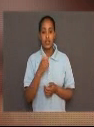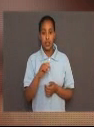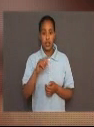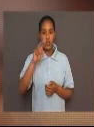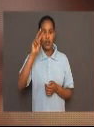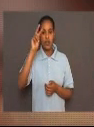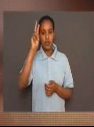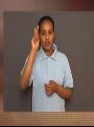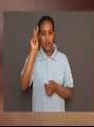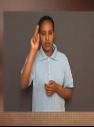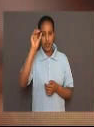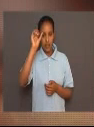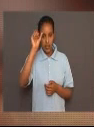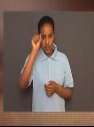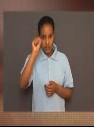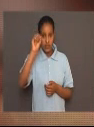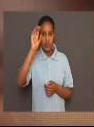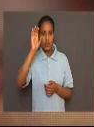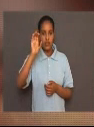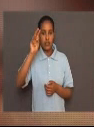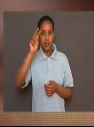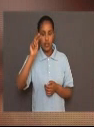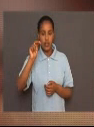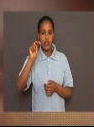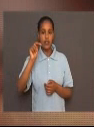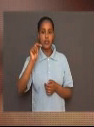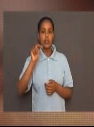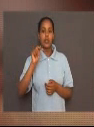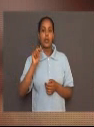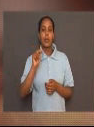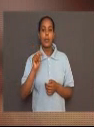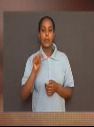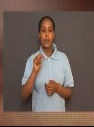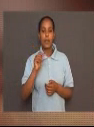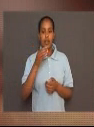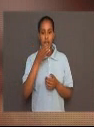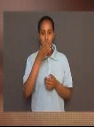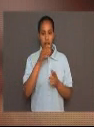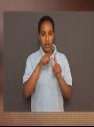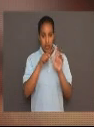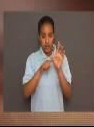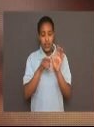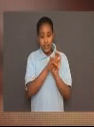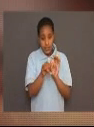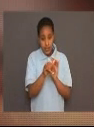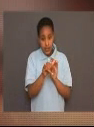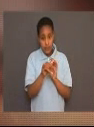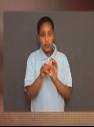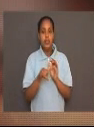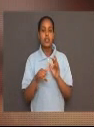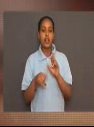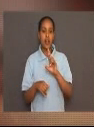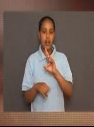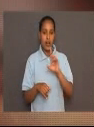potassium thiocyanate is a spectator ion, which means it is the same as a